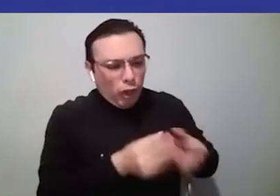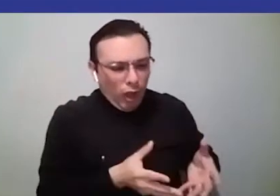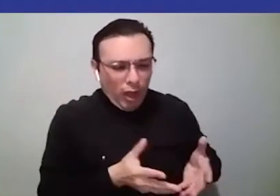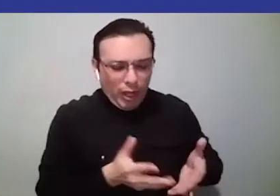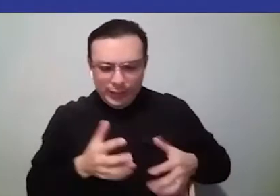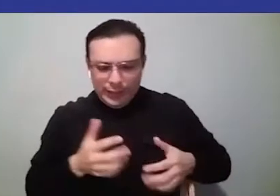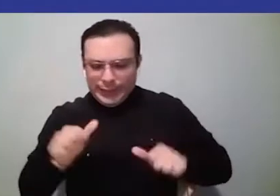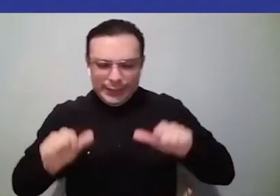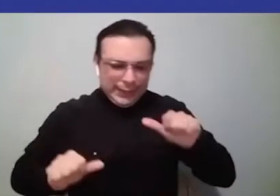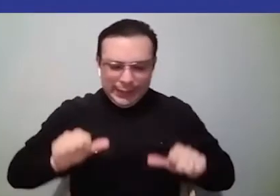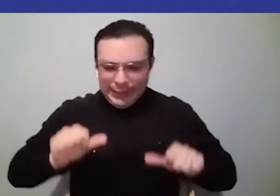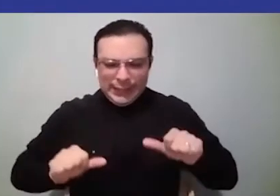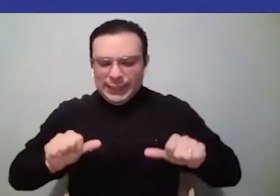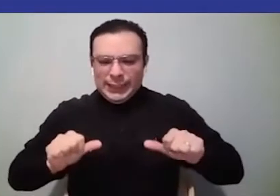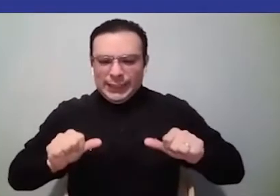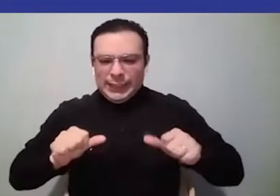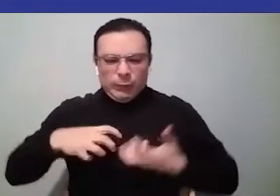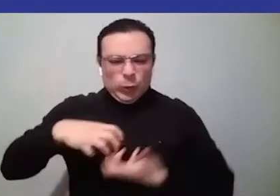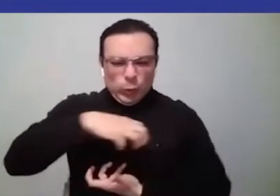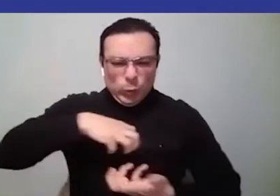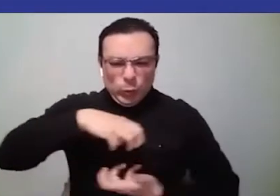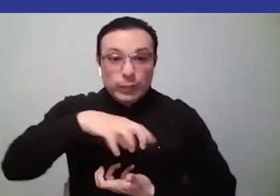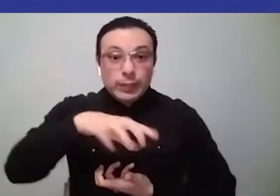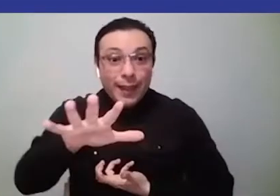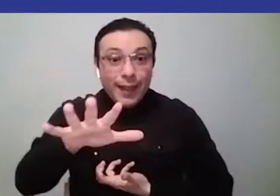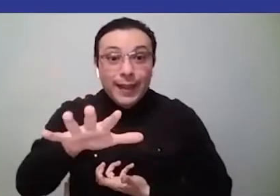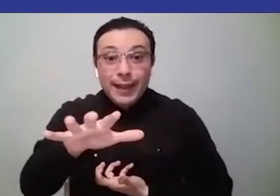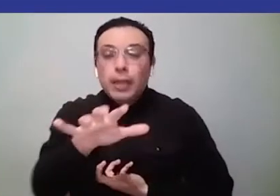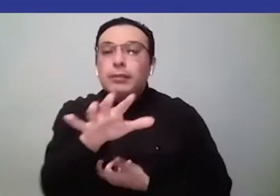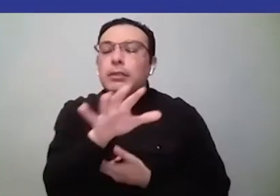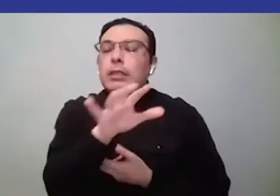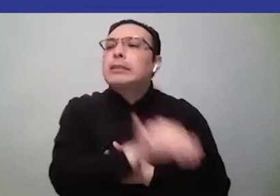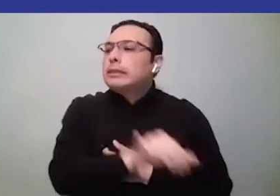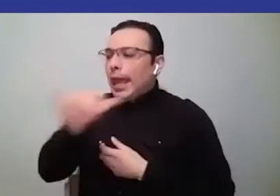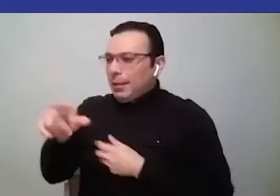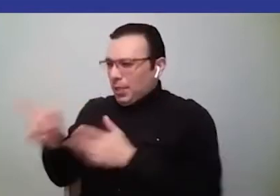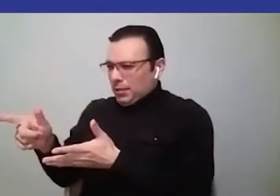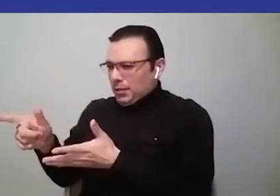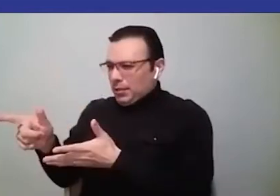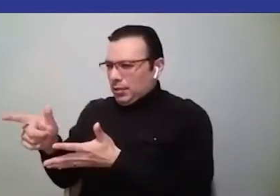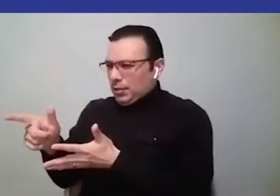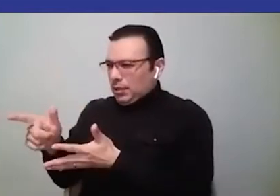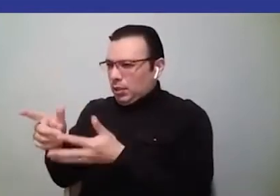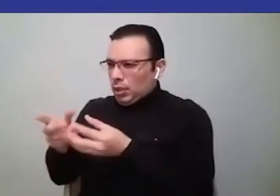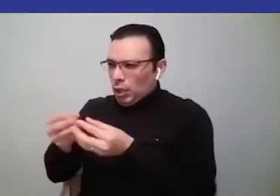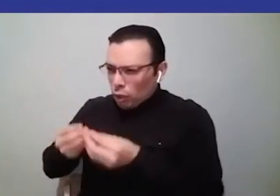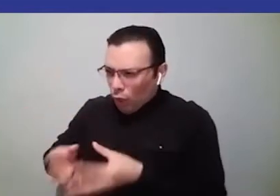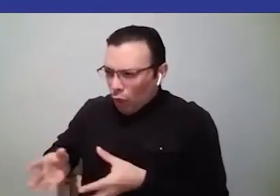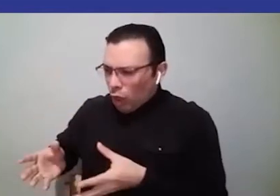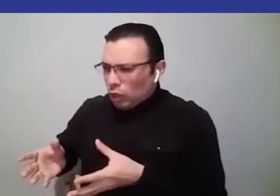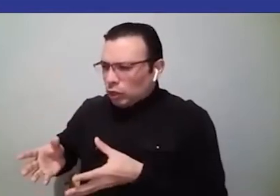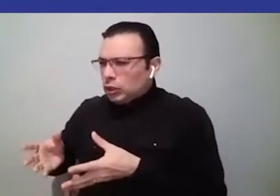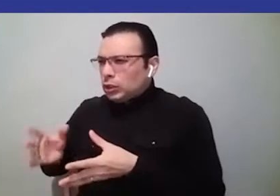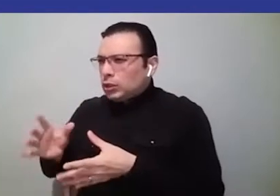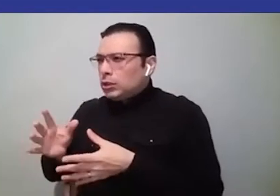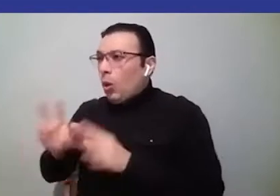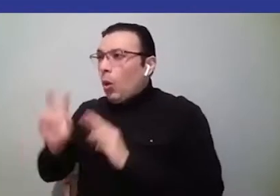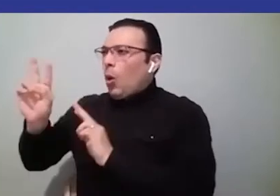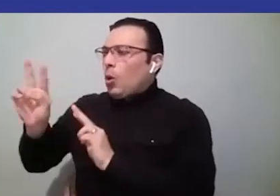that drawer. Our masks are meant to be danced, and then they're meant to be left on the tundra. And